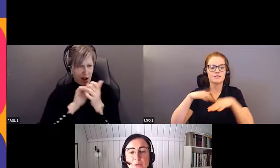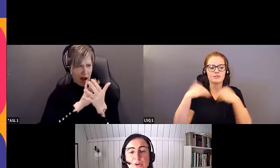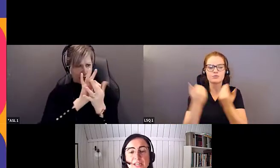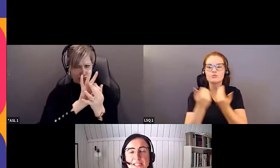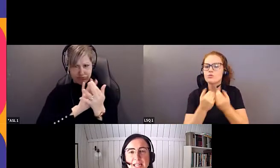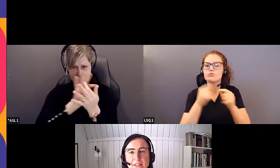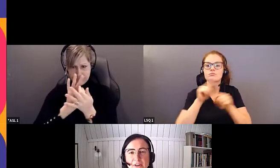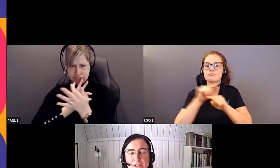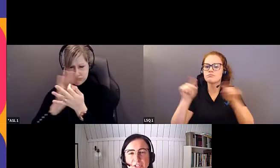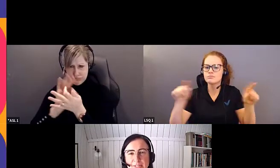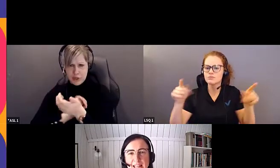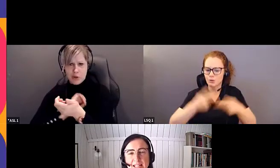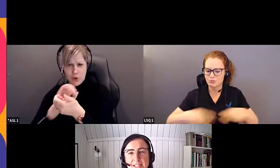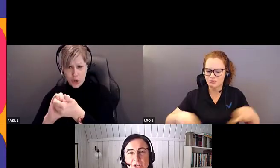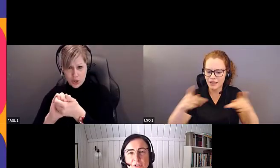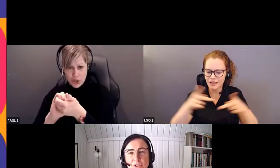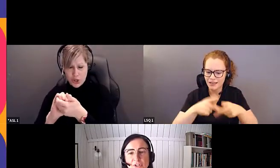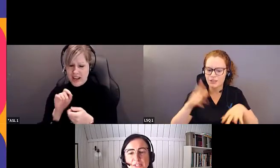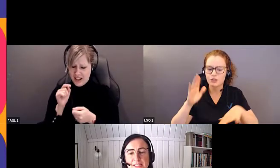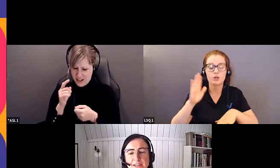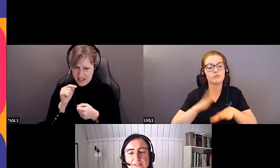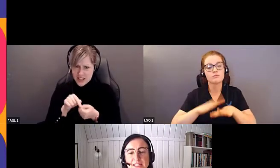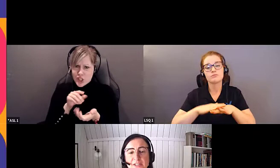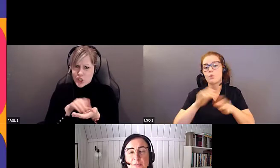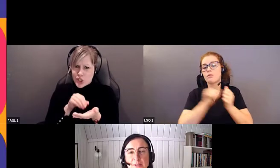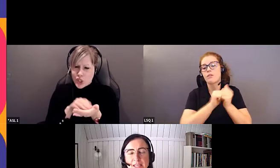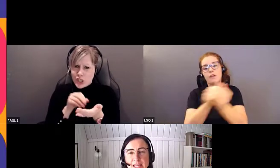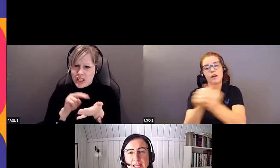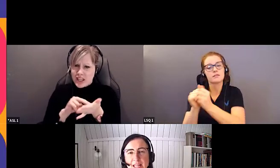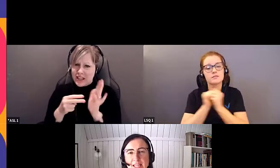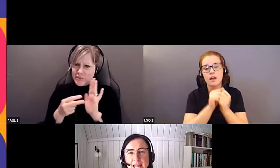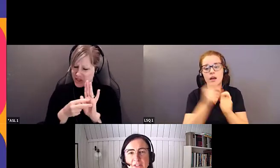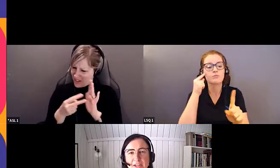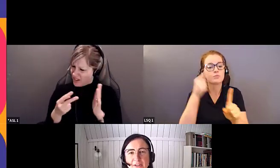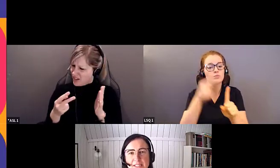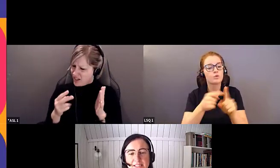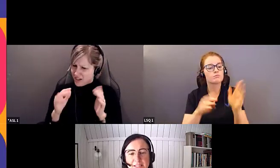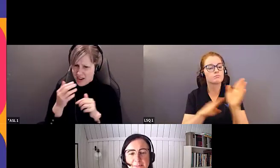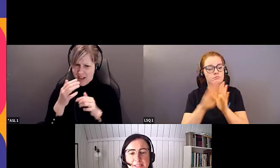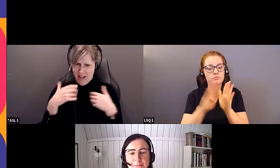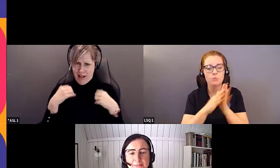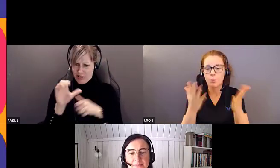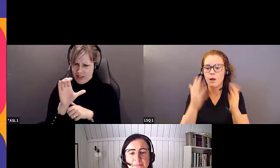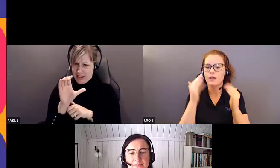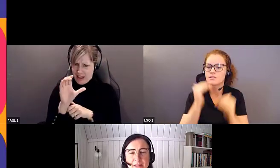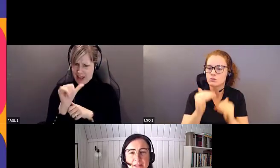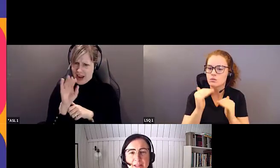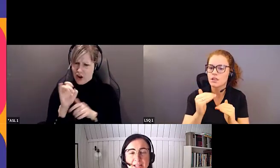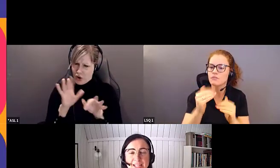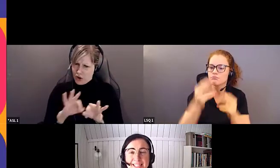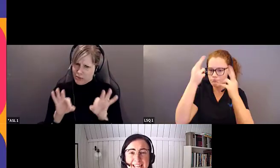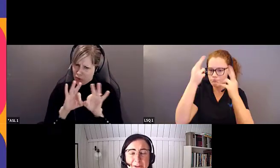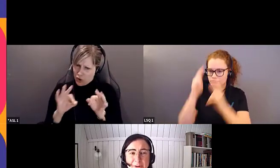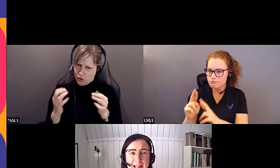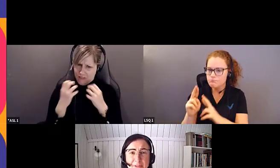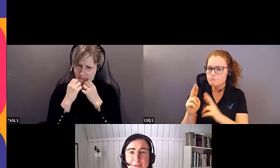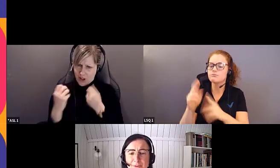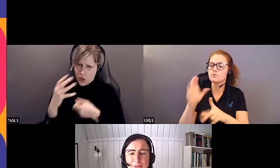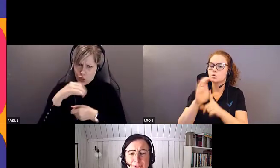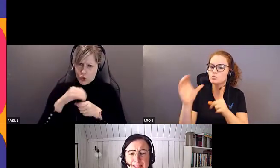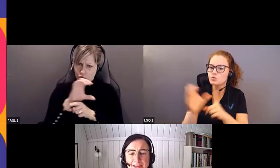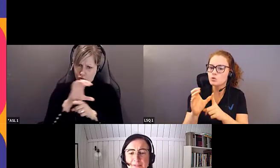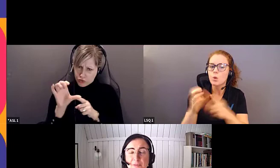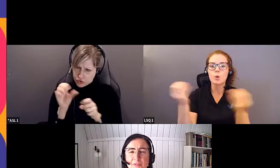journey, we're working together to enhance cultural safety and humility in healthcare systems. Today, we're